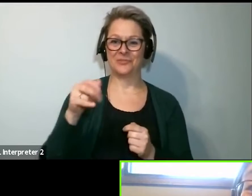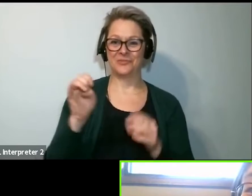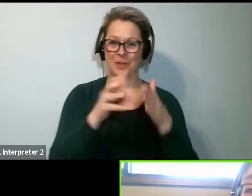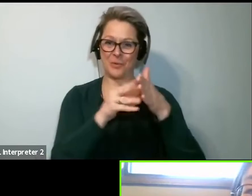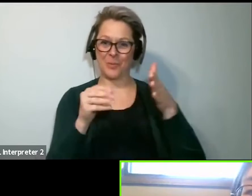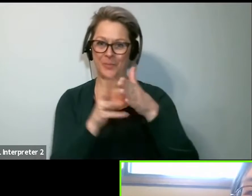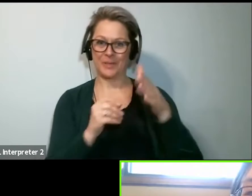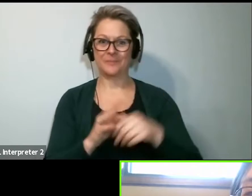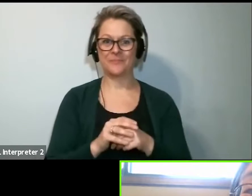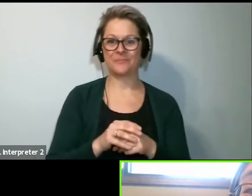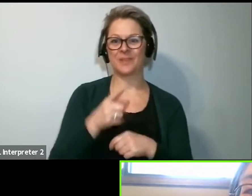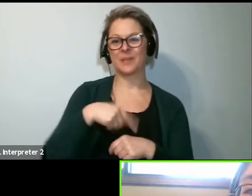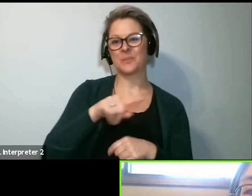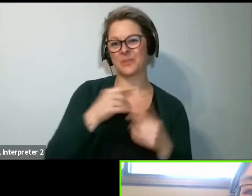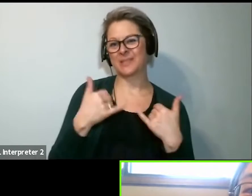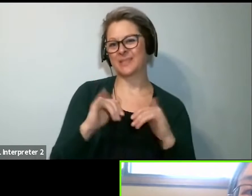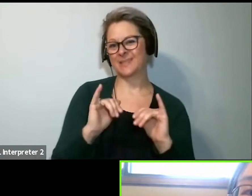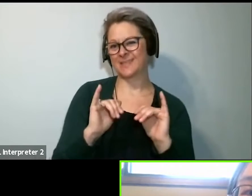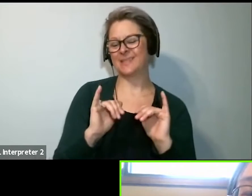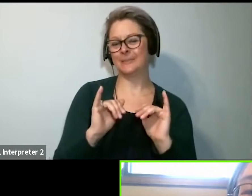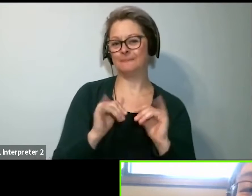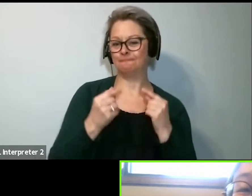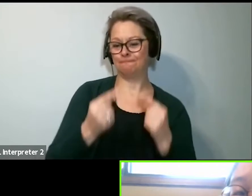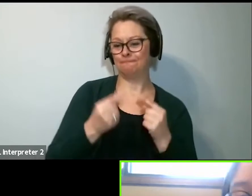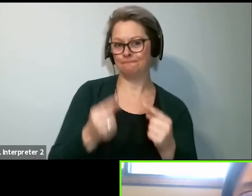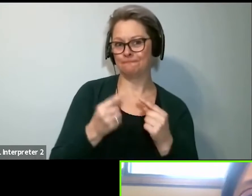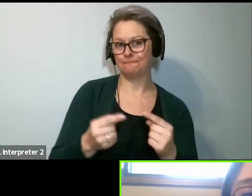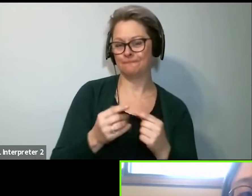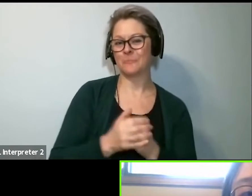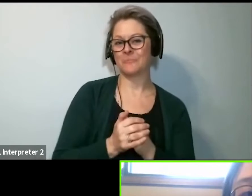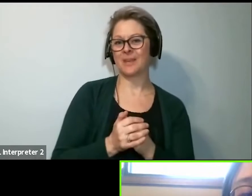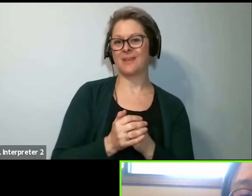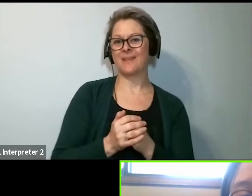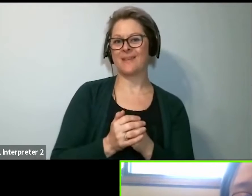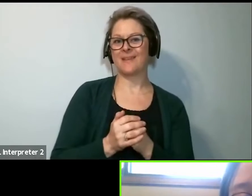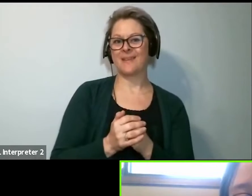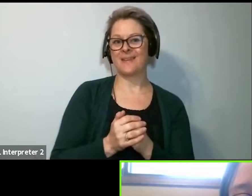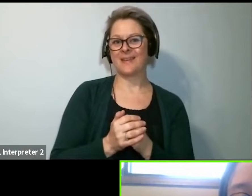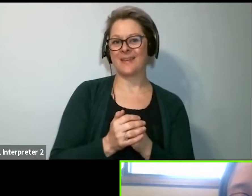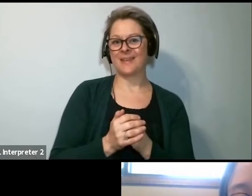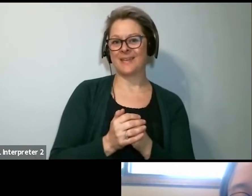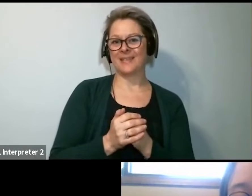We're still working on that. Historically, Qin Shi Huang did not get there.